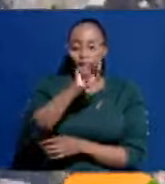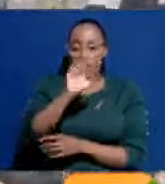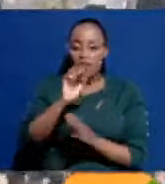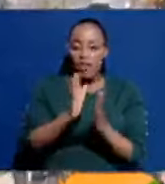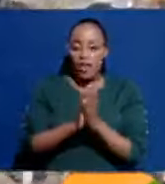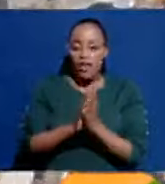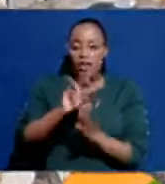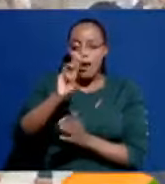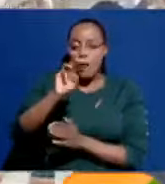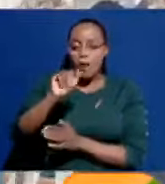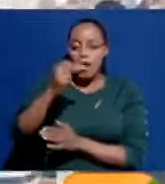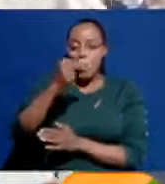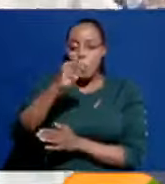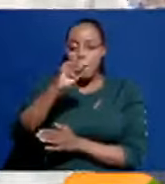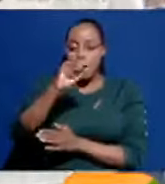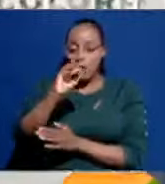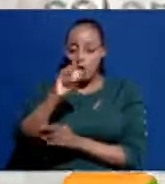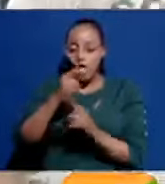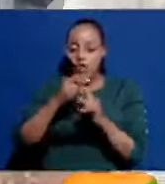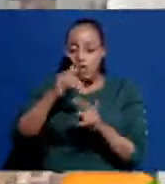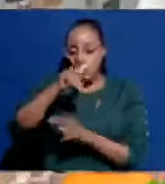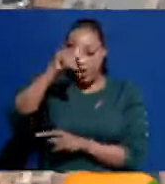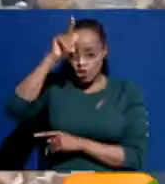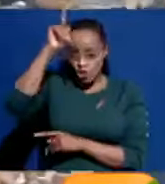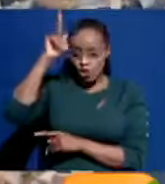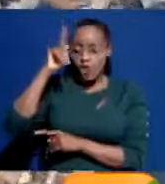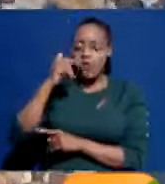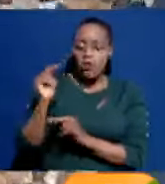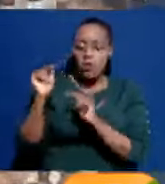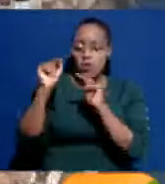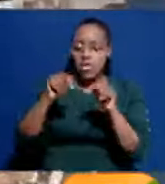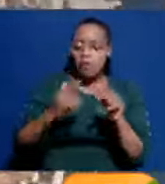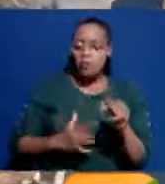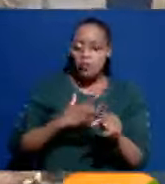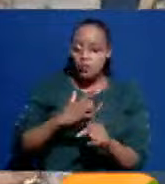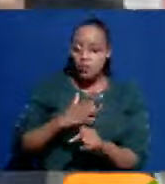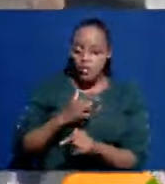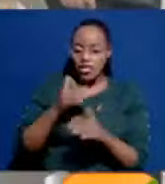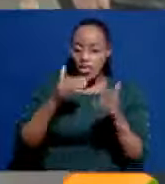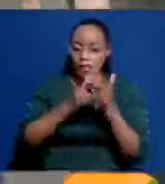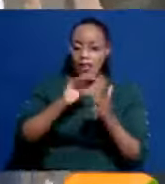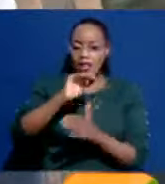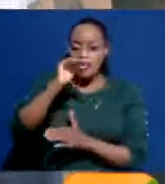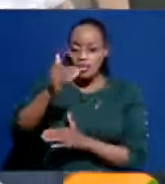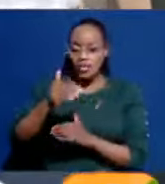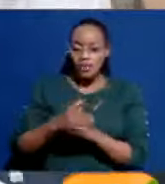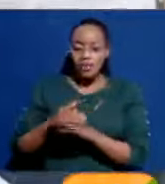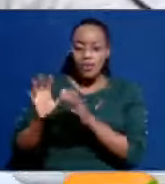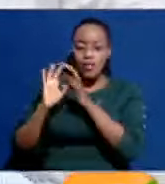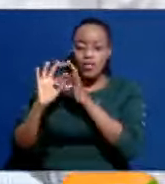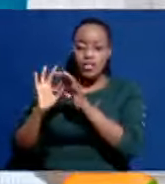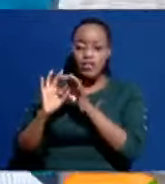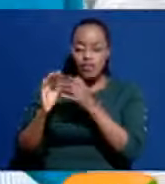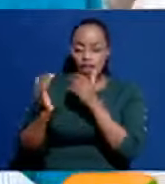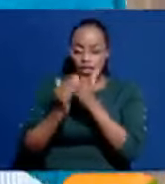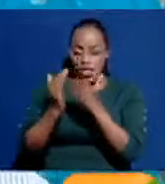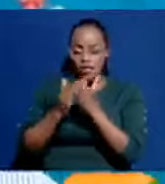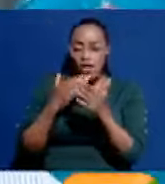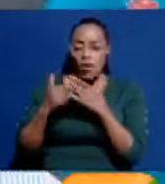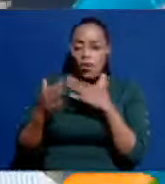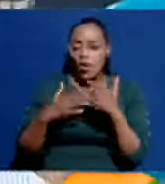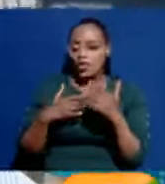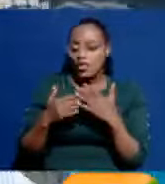Mahao Sepepe from Lesotho are among thousands touring the Forbidden City. Utamaduni, kutunza kile ambacho mababu